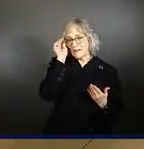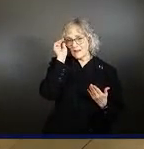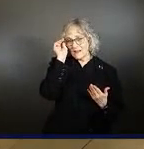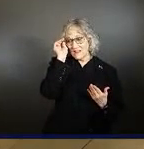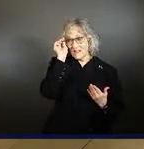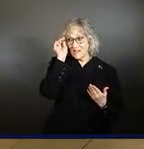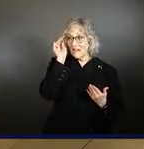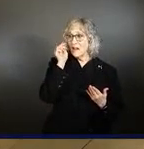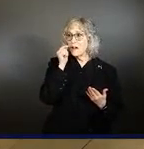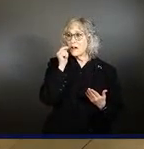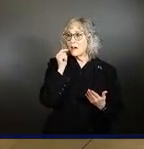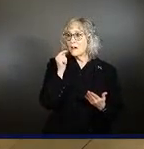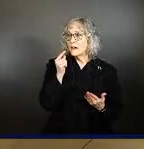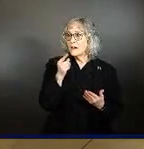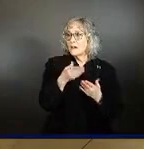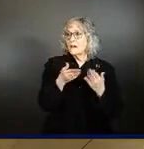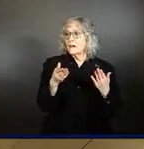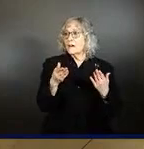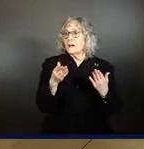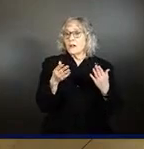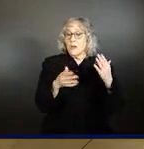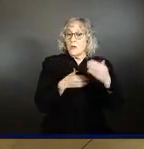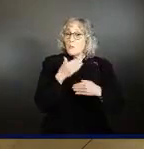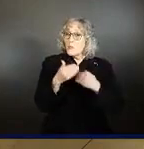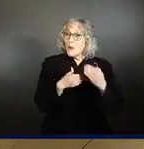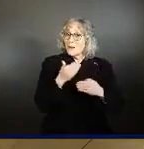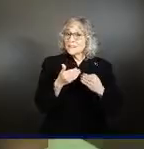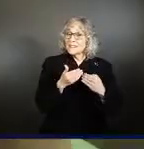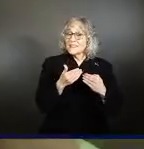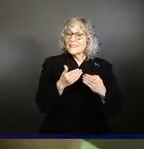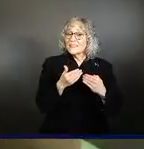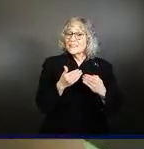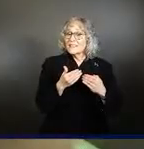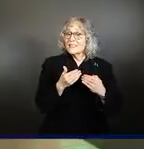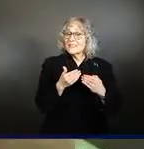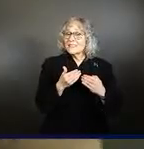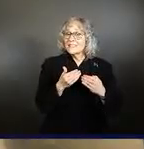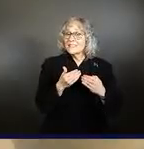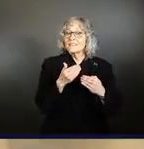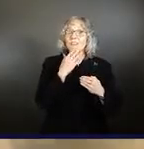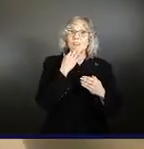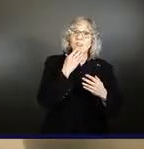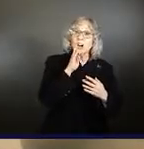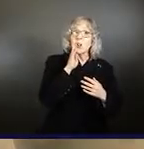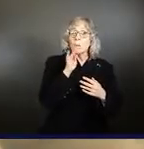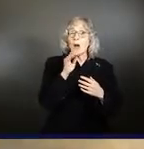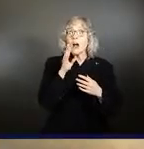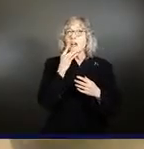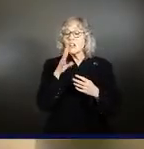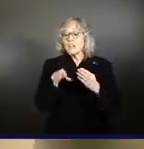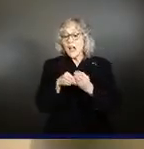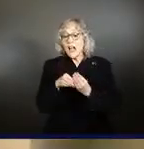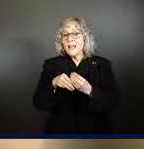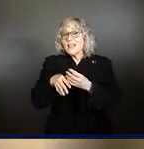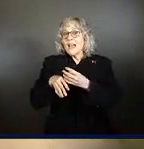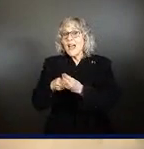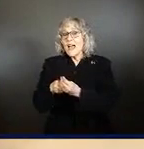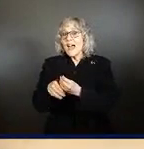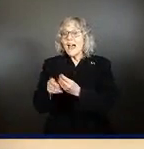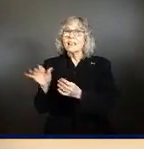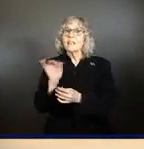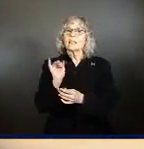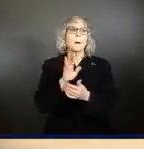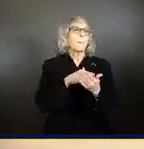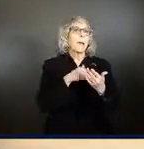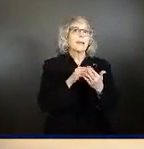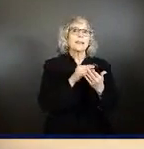was seeing the process, the process of yes, you get, color by color, and you start adding. It's like making a painting